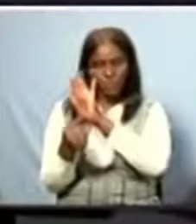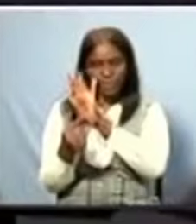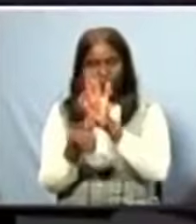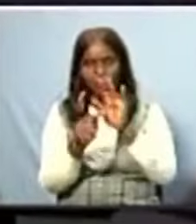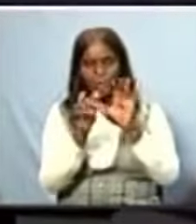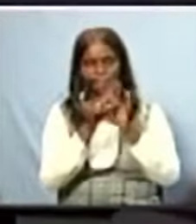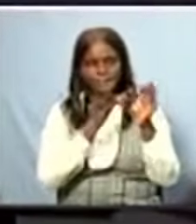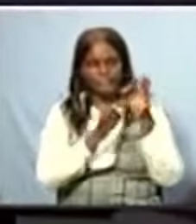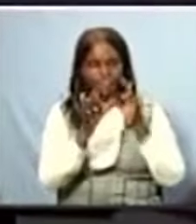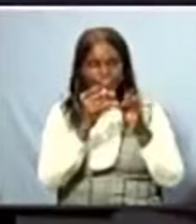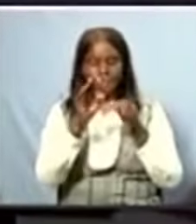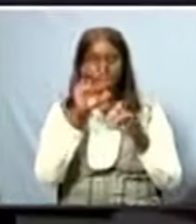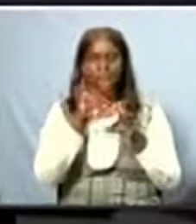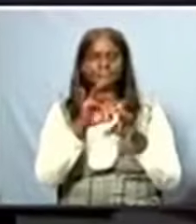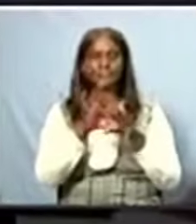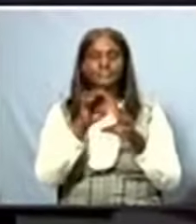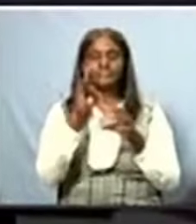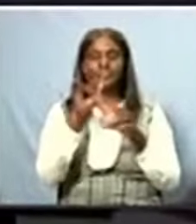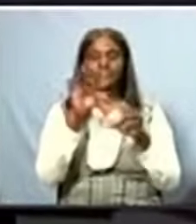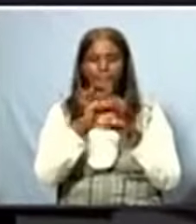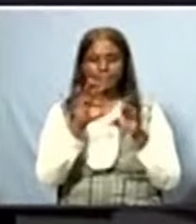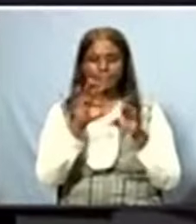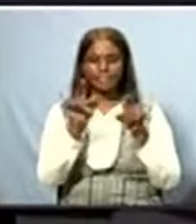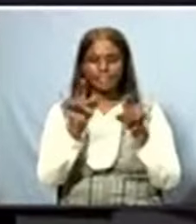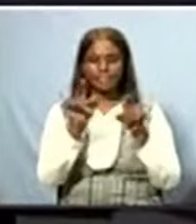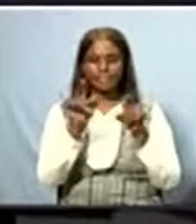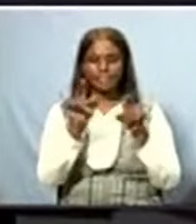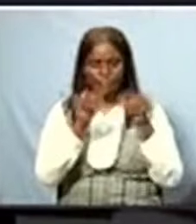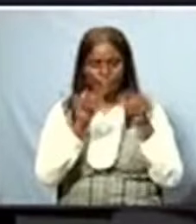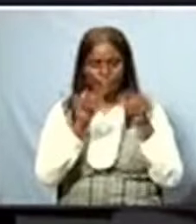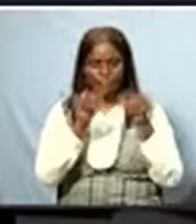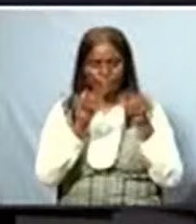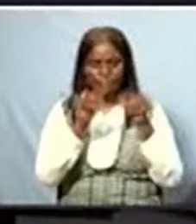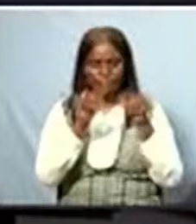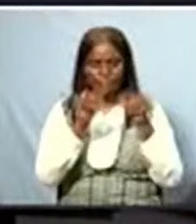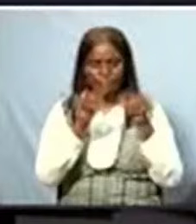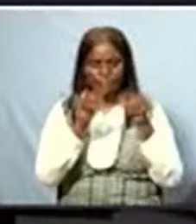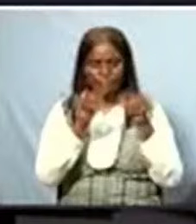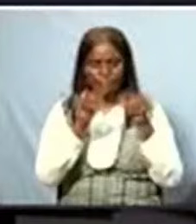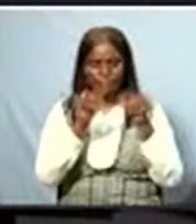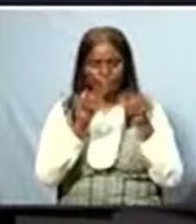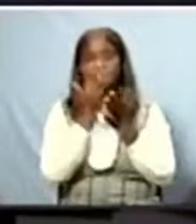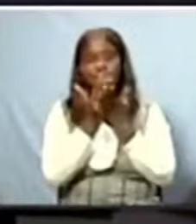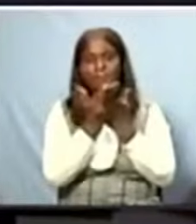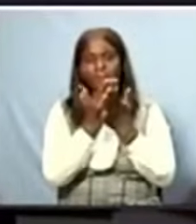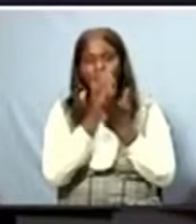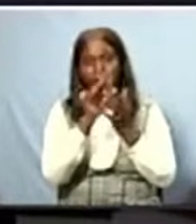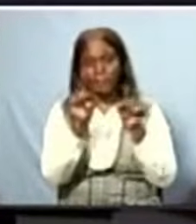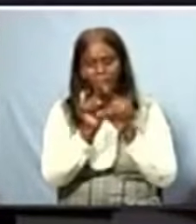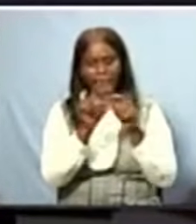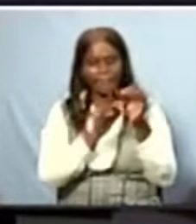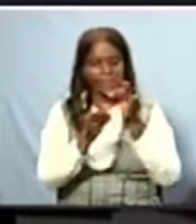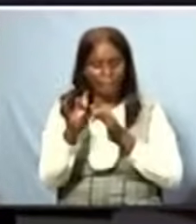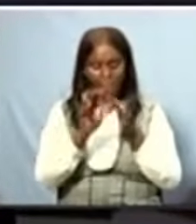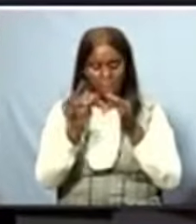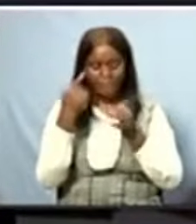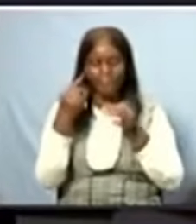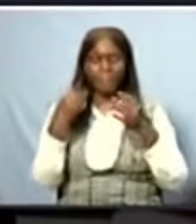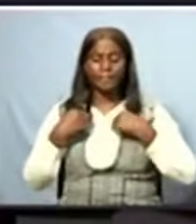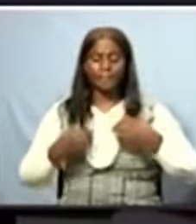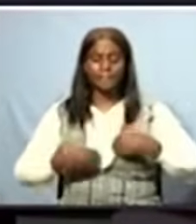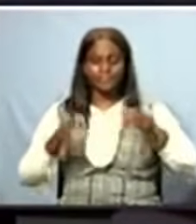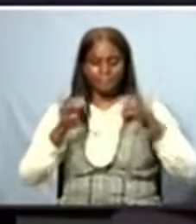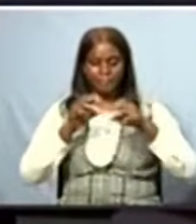the definition of by-election. Further, as indicated earlier, the Commission proposes that the definitions for mayor,